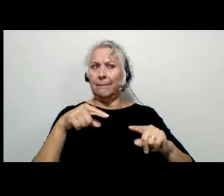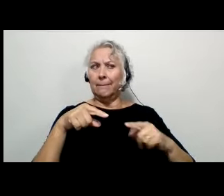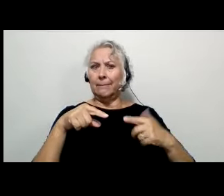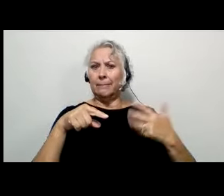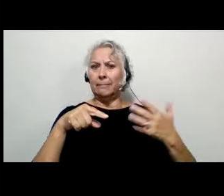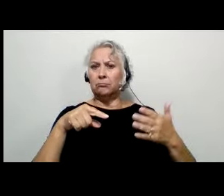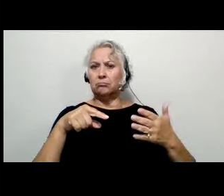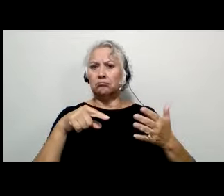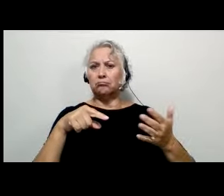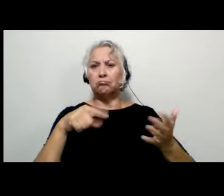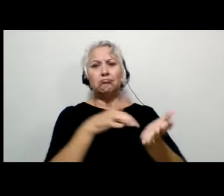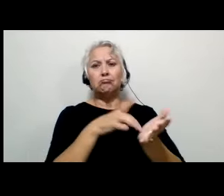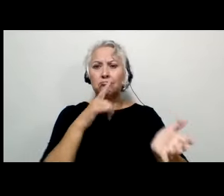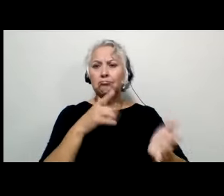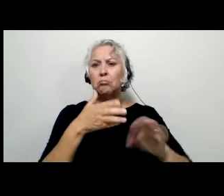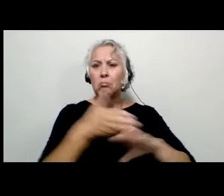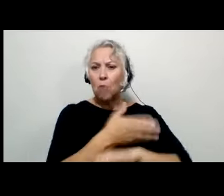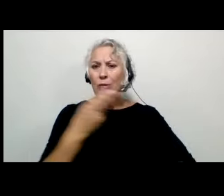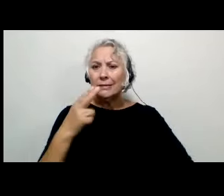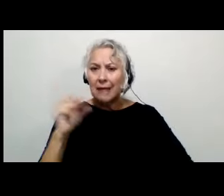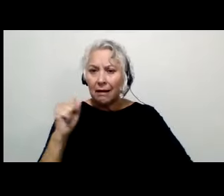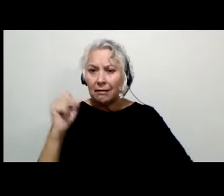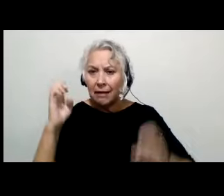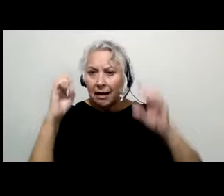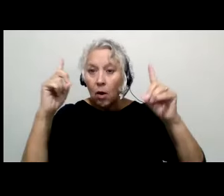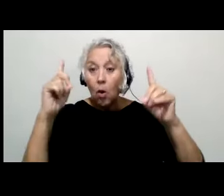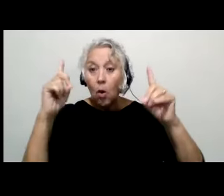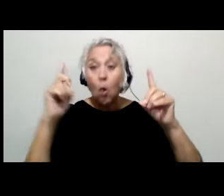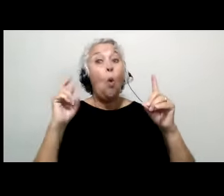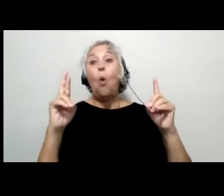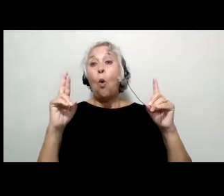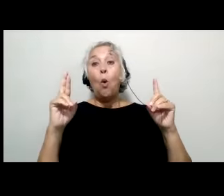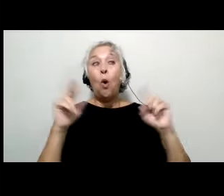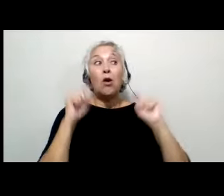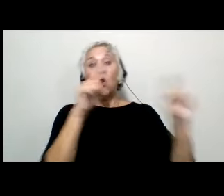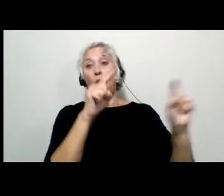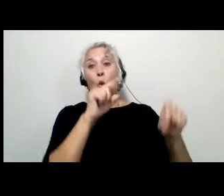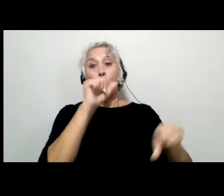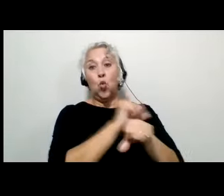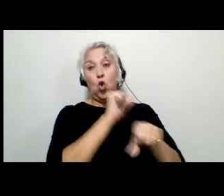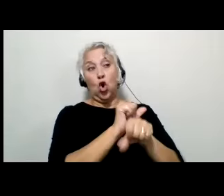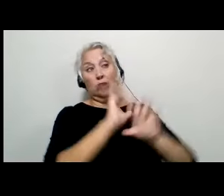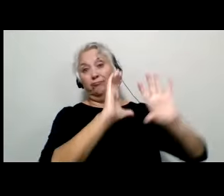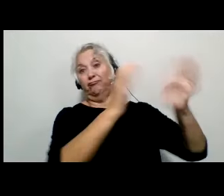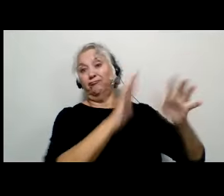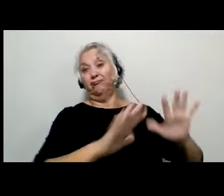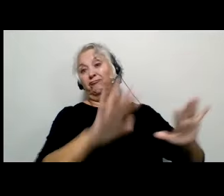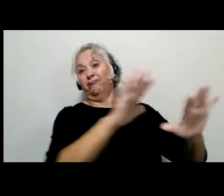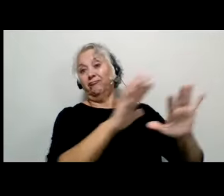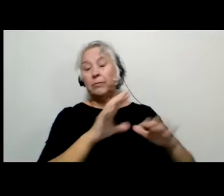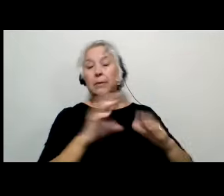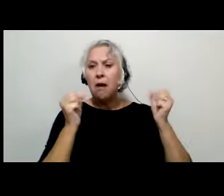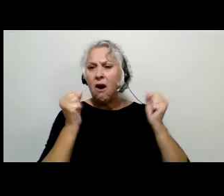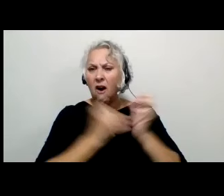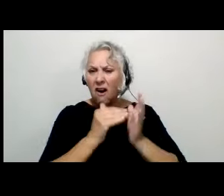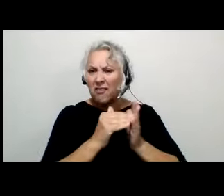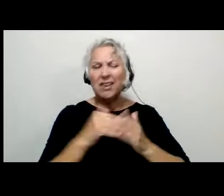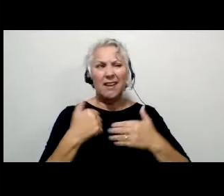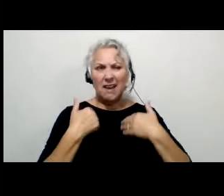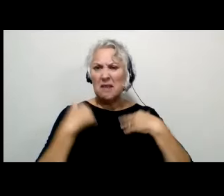access post-secondary education or go into the workforce. And so a lot of times we have